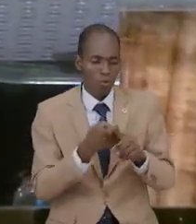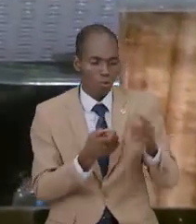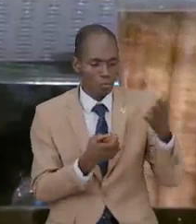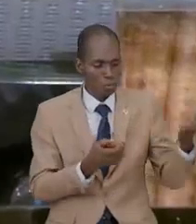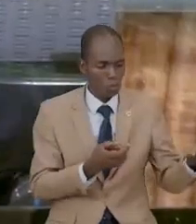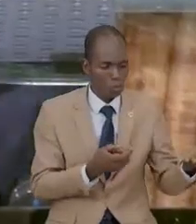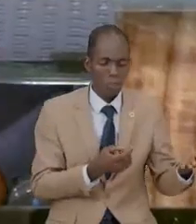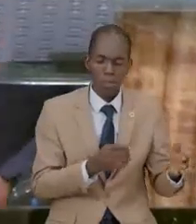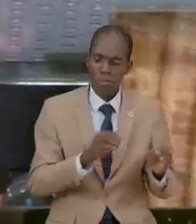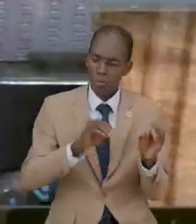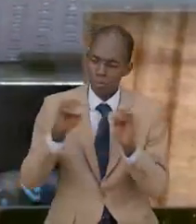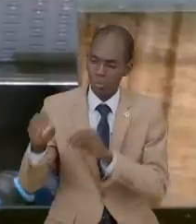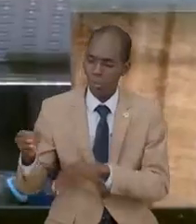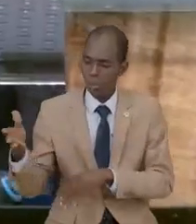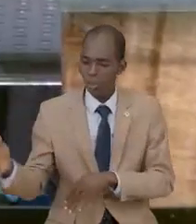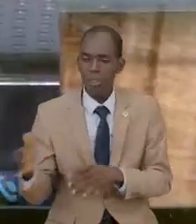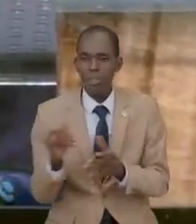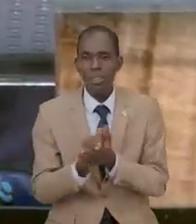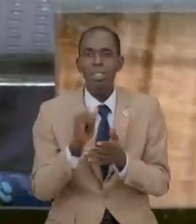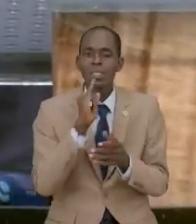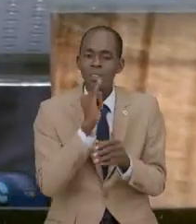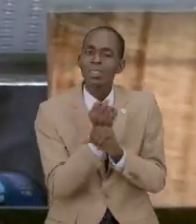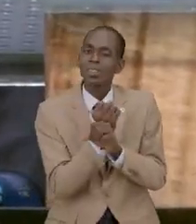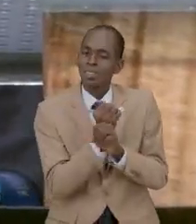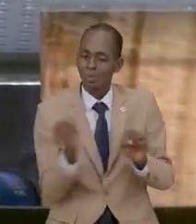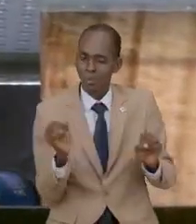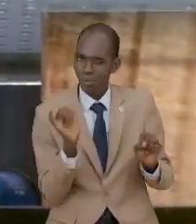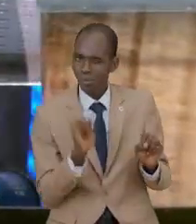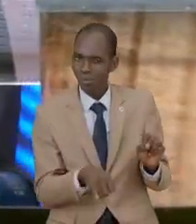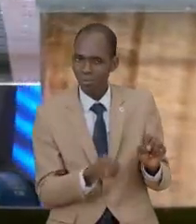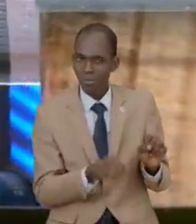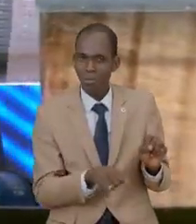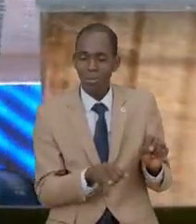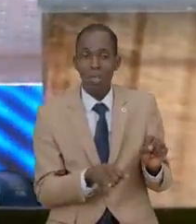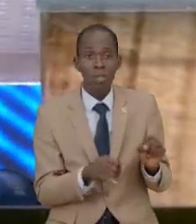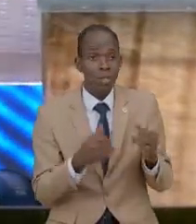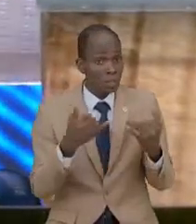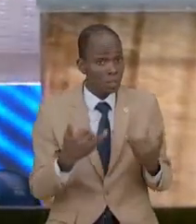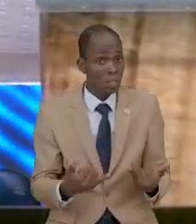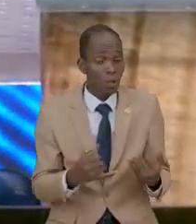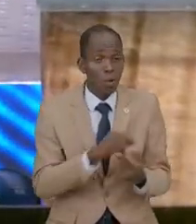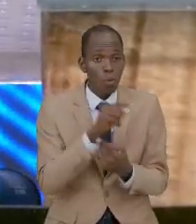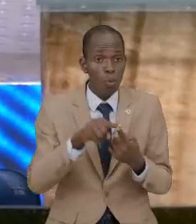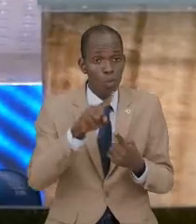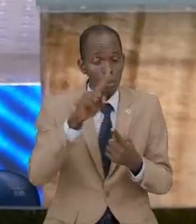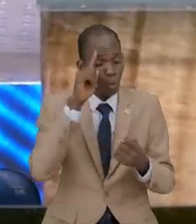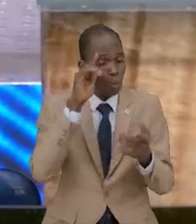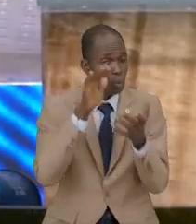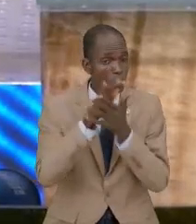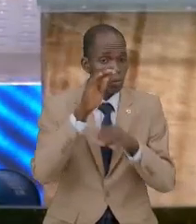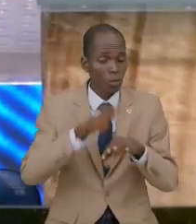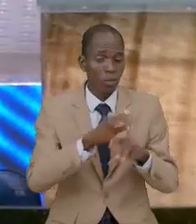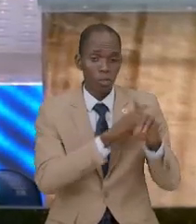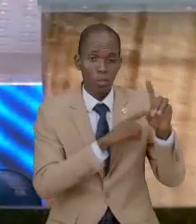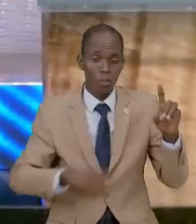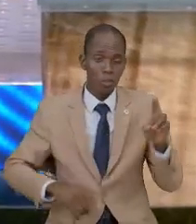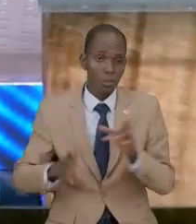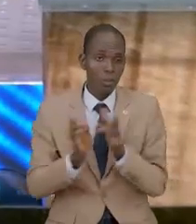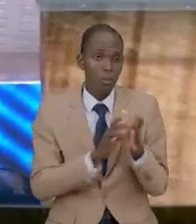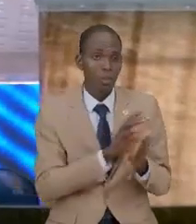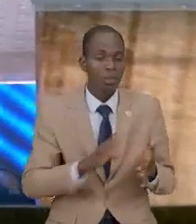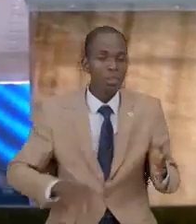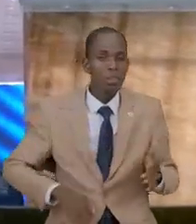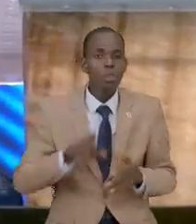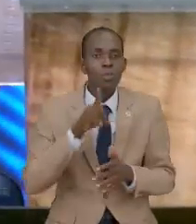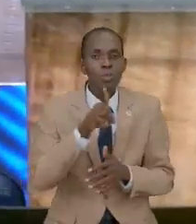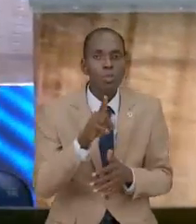to here. That's salvation already. When you believe on the Lord Jesus Christ, you